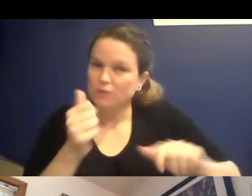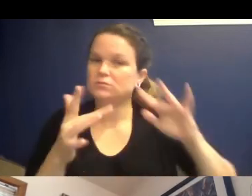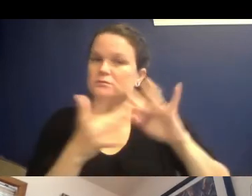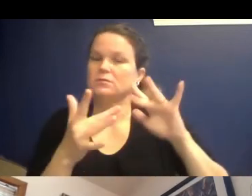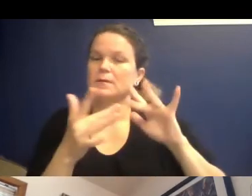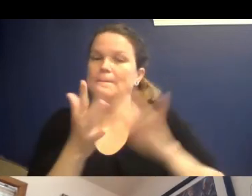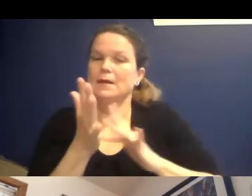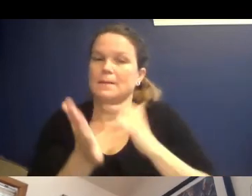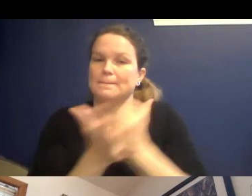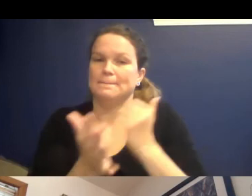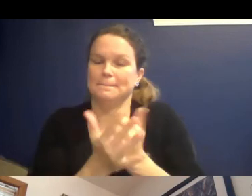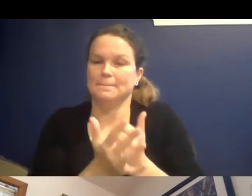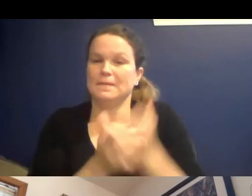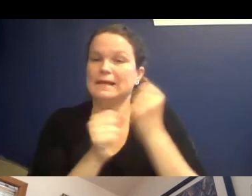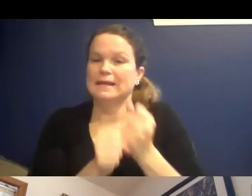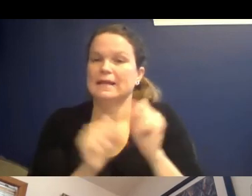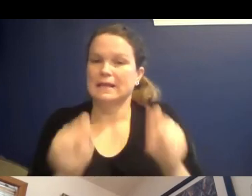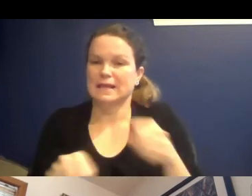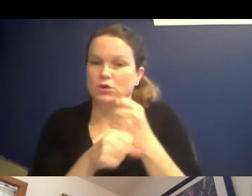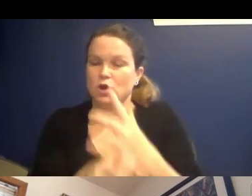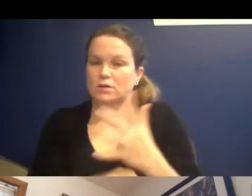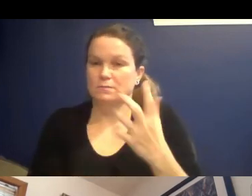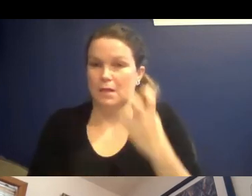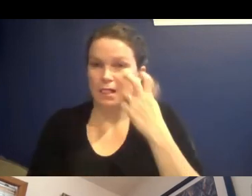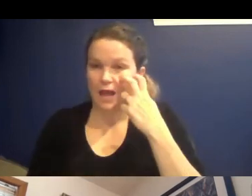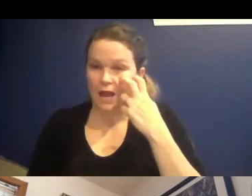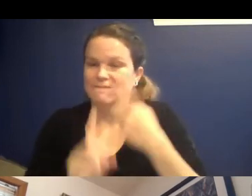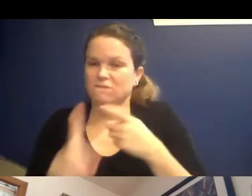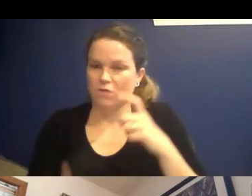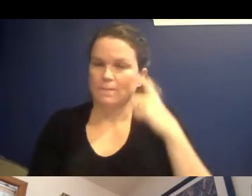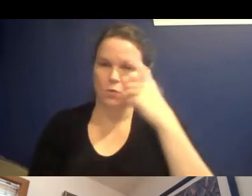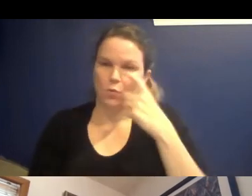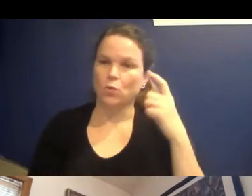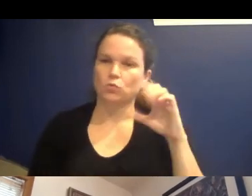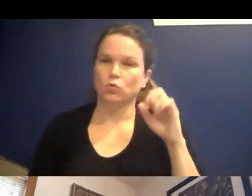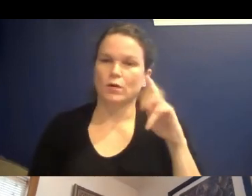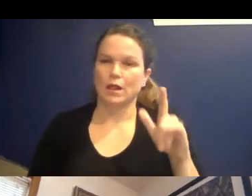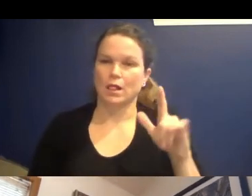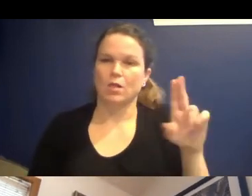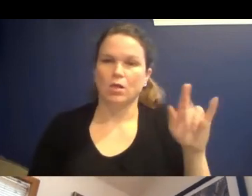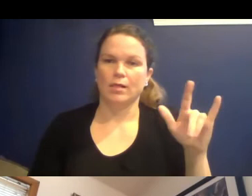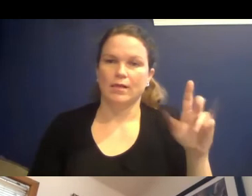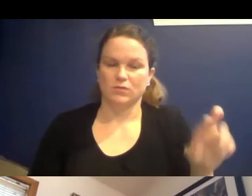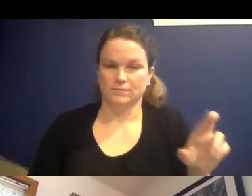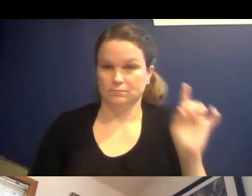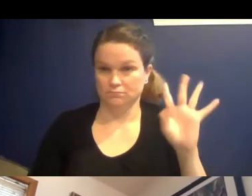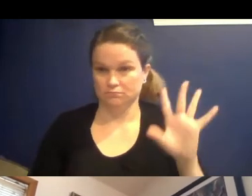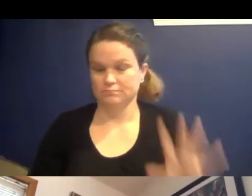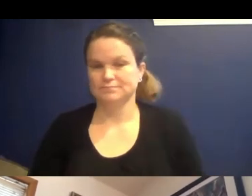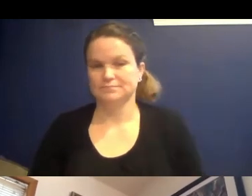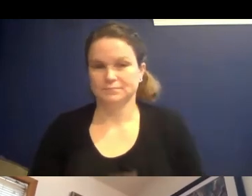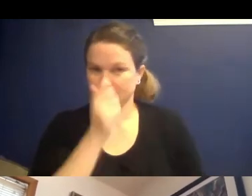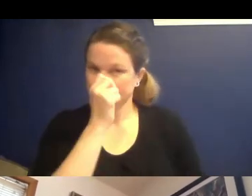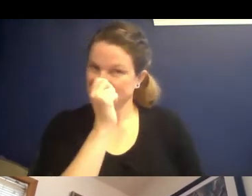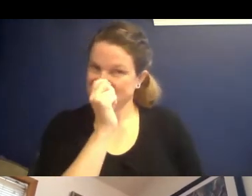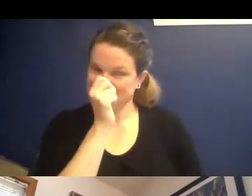help. Blindness from corneal ulcers can result from getting the sap in your eyes. The other thing you see